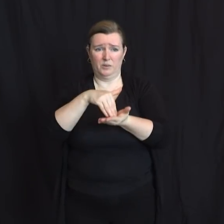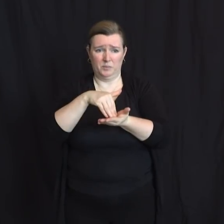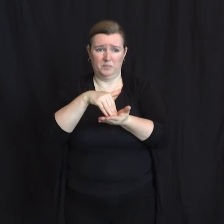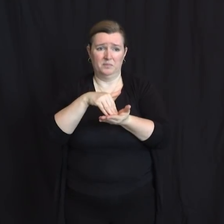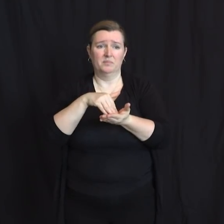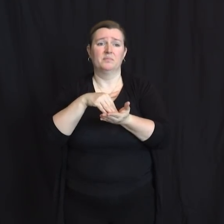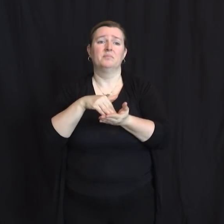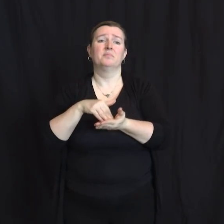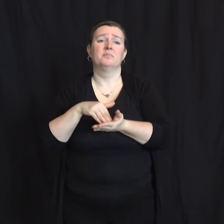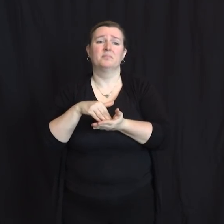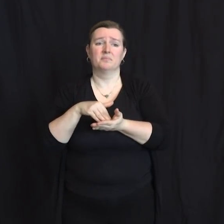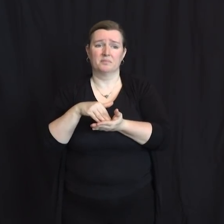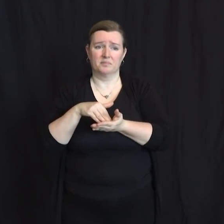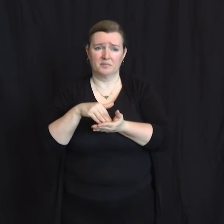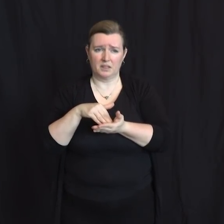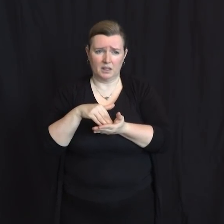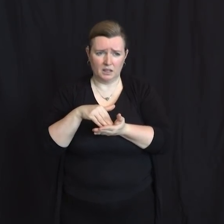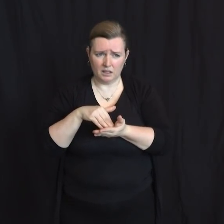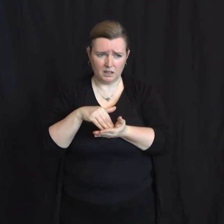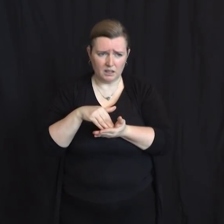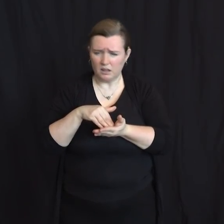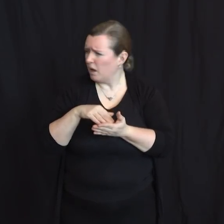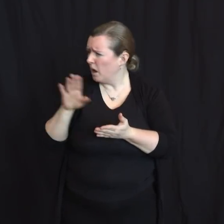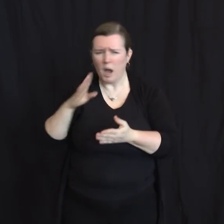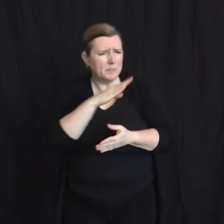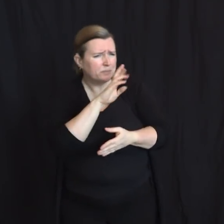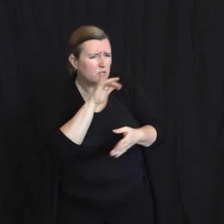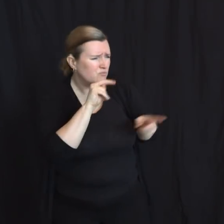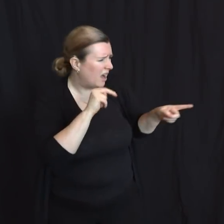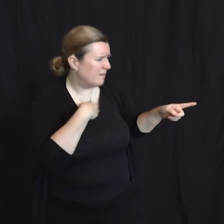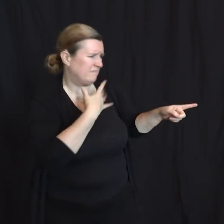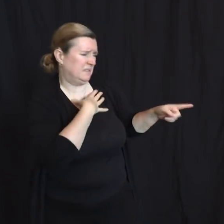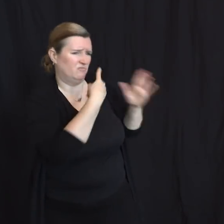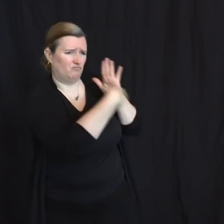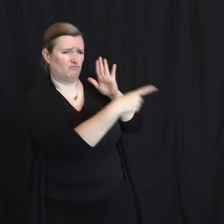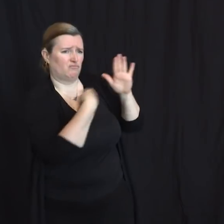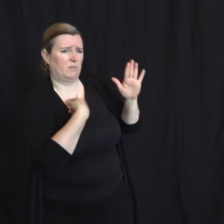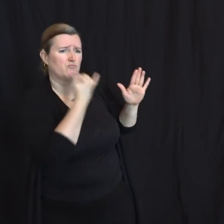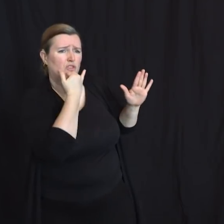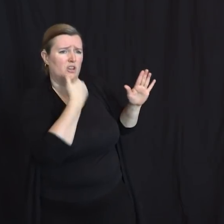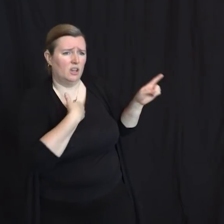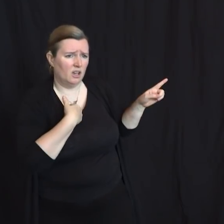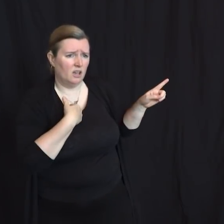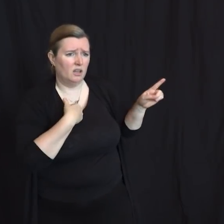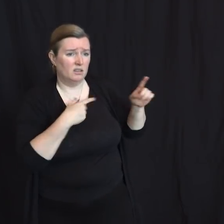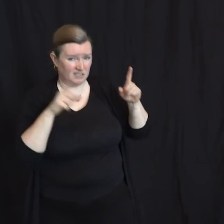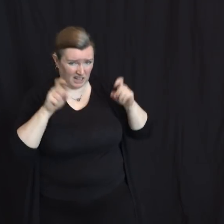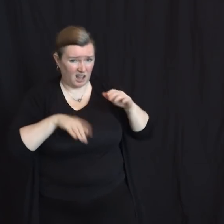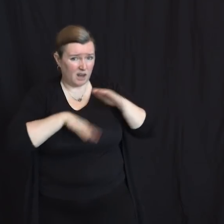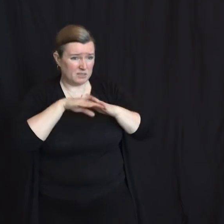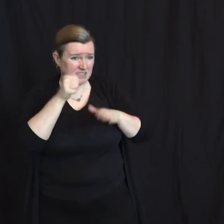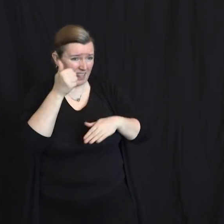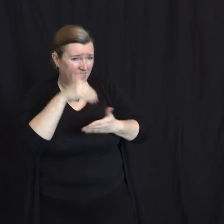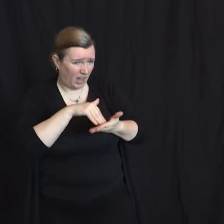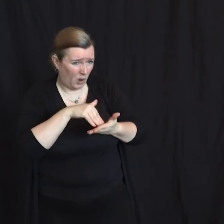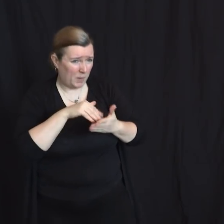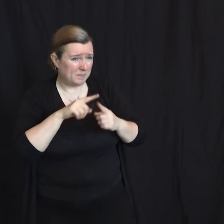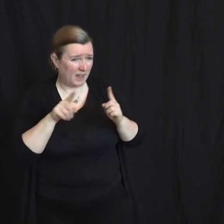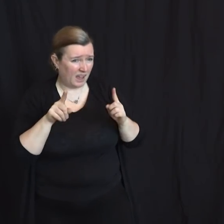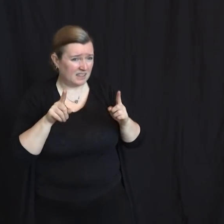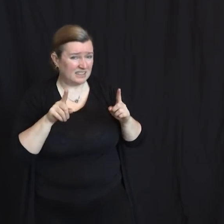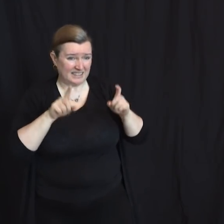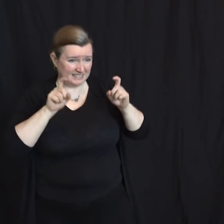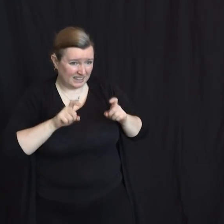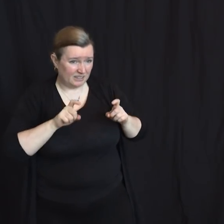what you're hearing, and Brian, tell me if I'm getting this right, that's eminently doable. The only challenge is that there is that 24 to 48 hour lag.